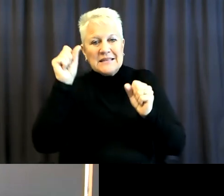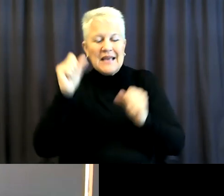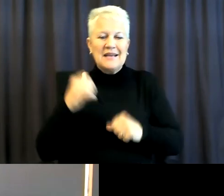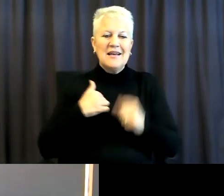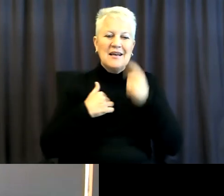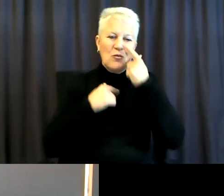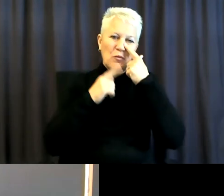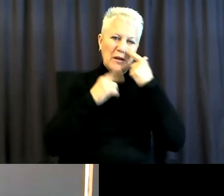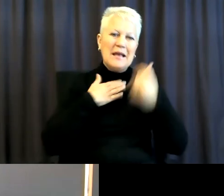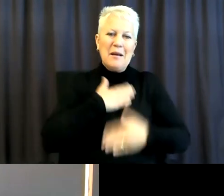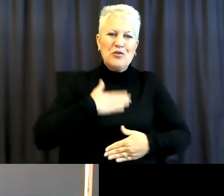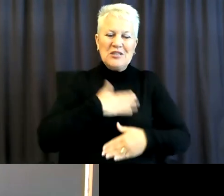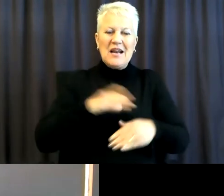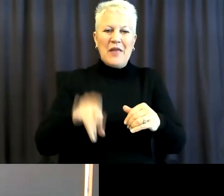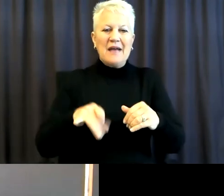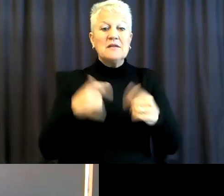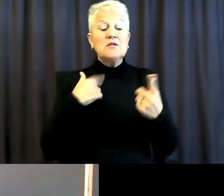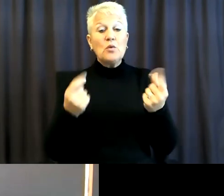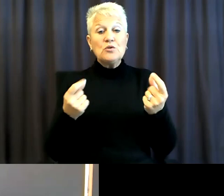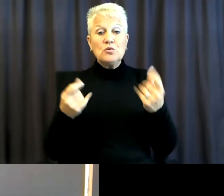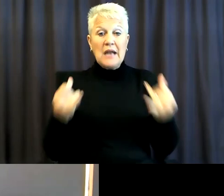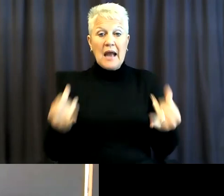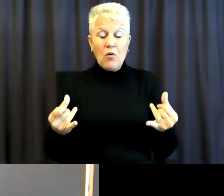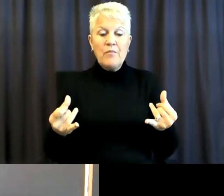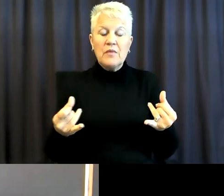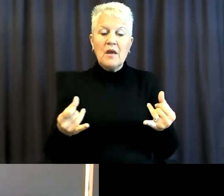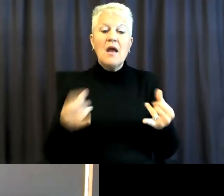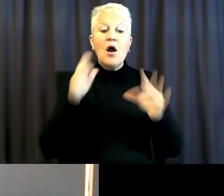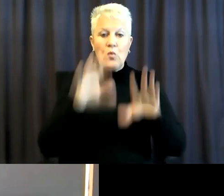really, really appreciate that. So what we're going to do now is we're going to take a break.